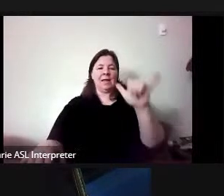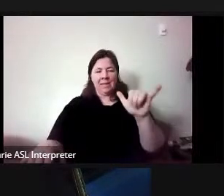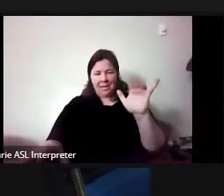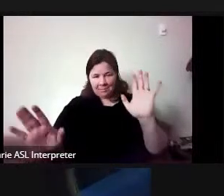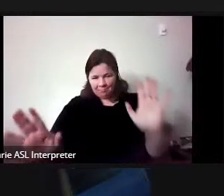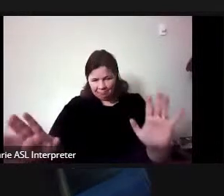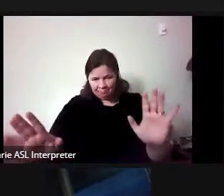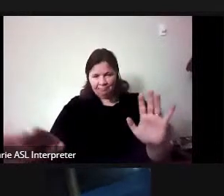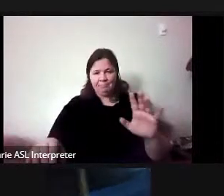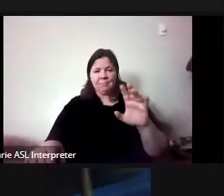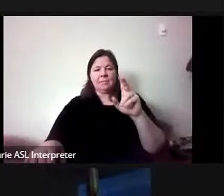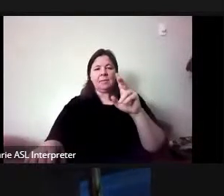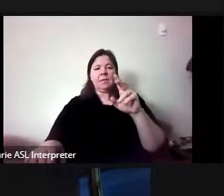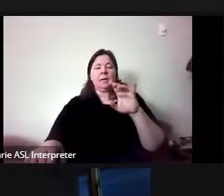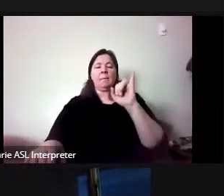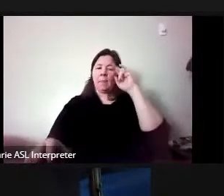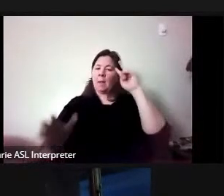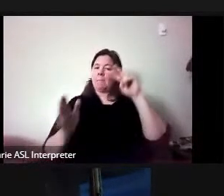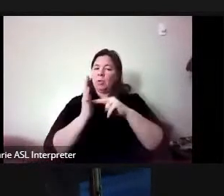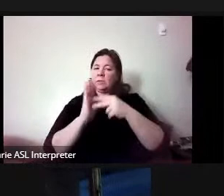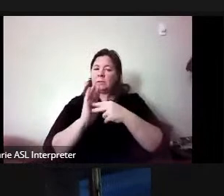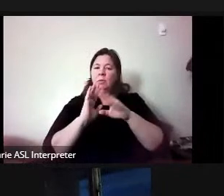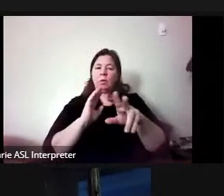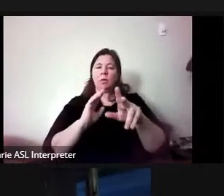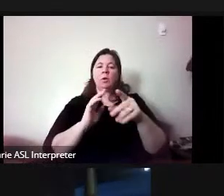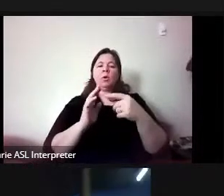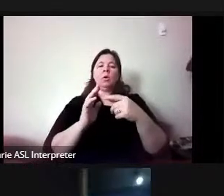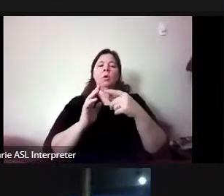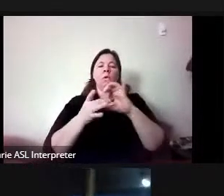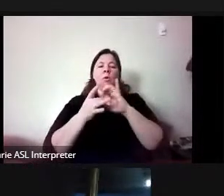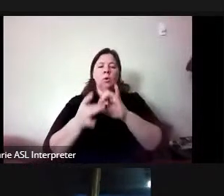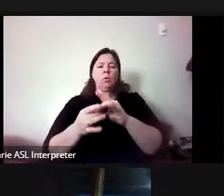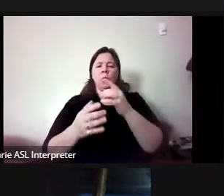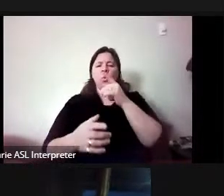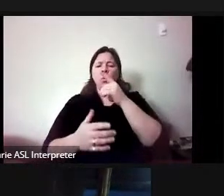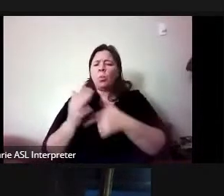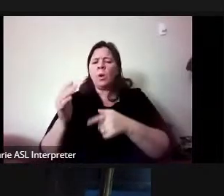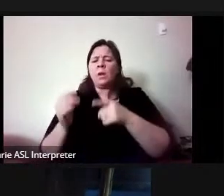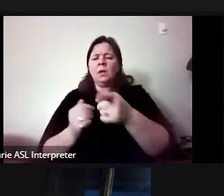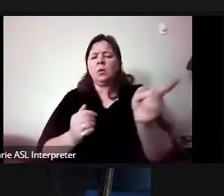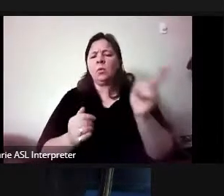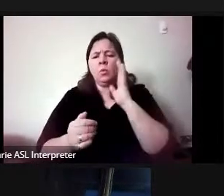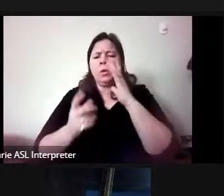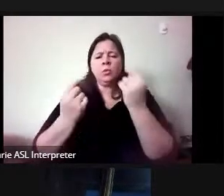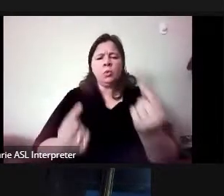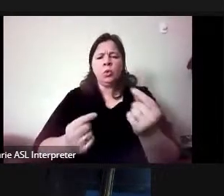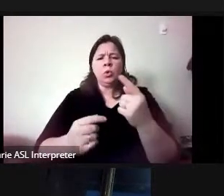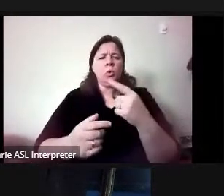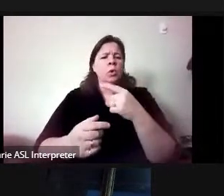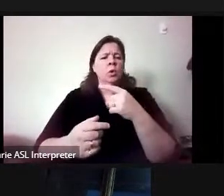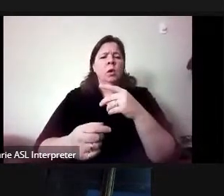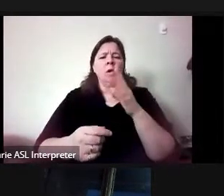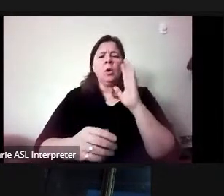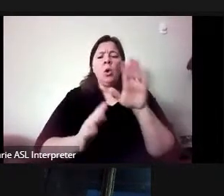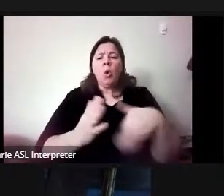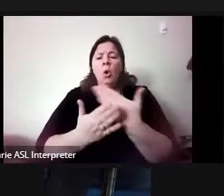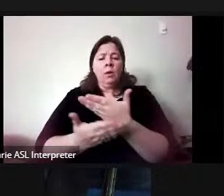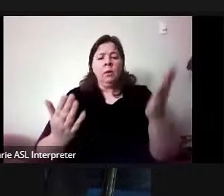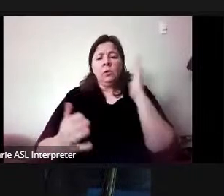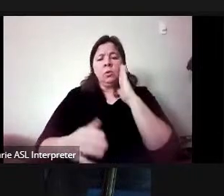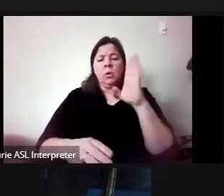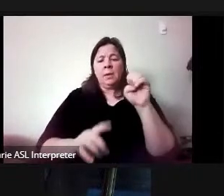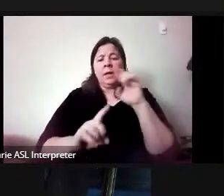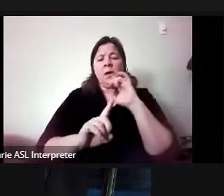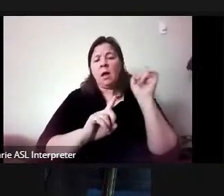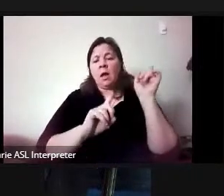have regarding what you need to do, who is going to do what, and all of these stuff will be answered. So it's